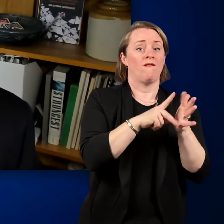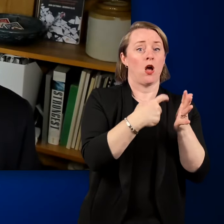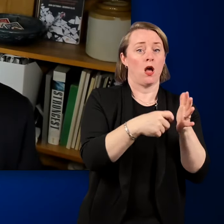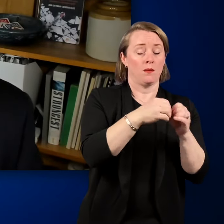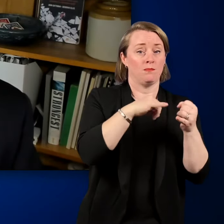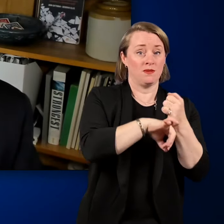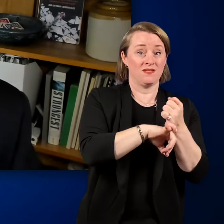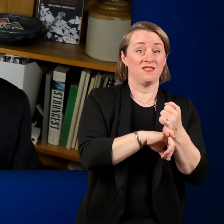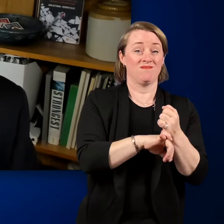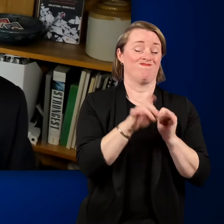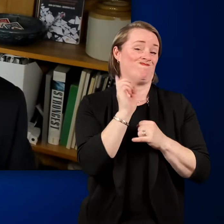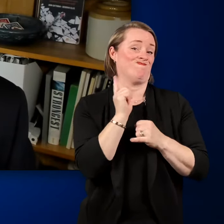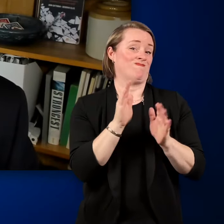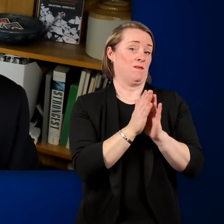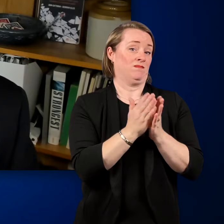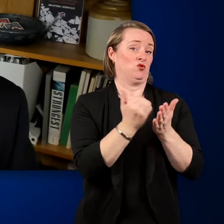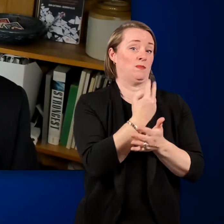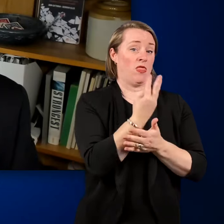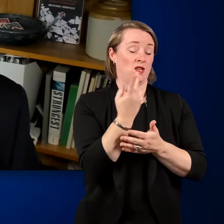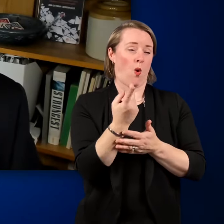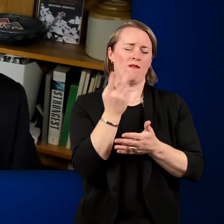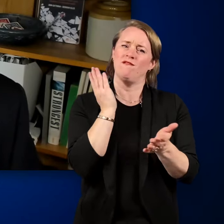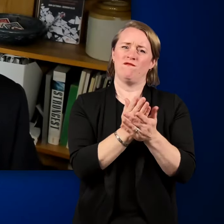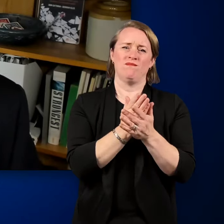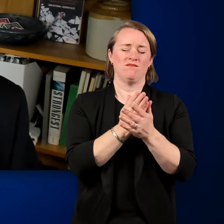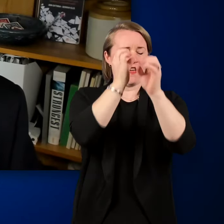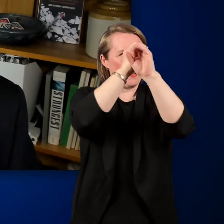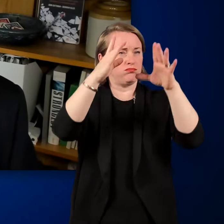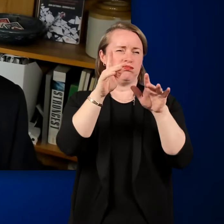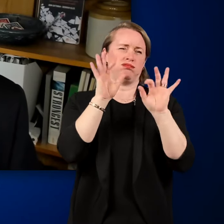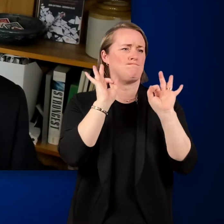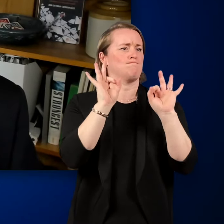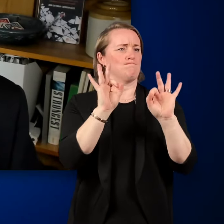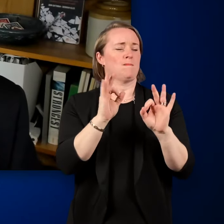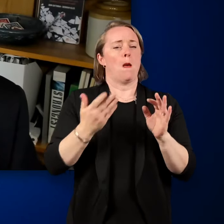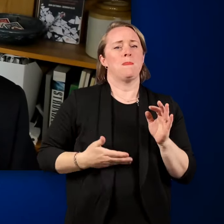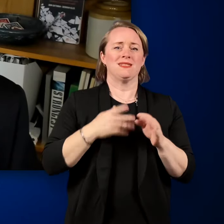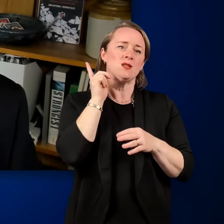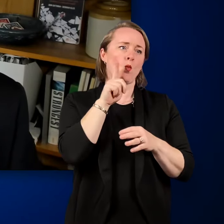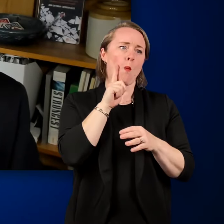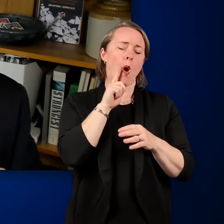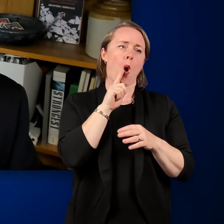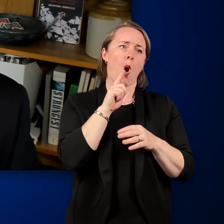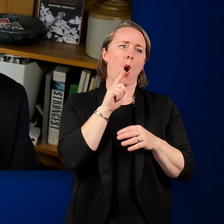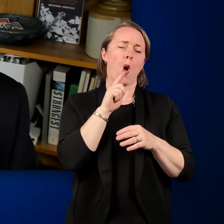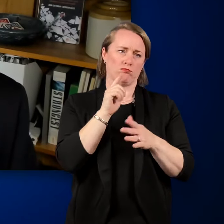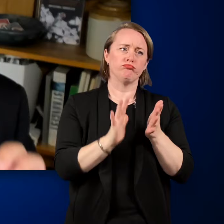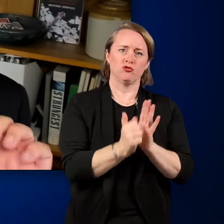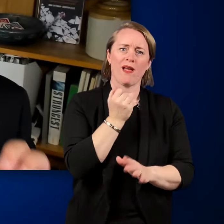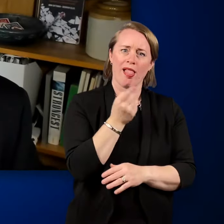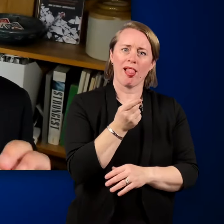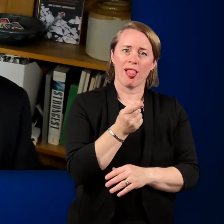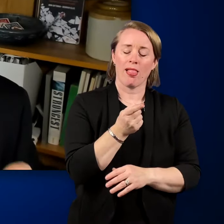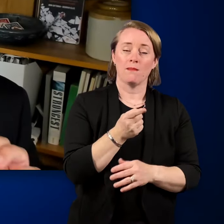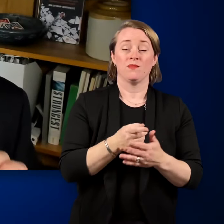businesswoman. So the Bible is full of ideas that we can take away and use. The key thing is